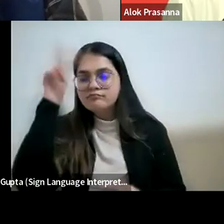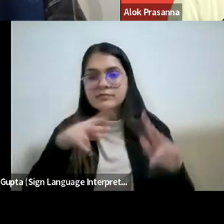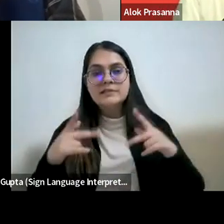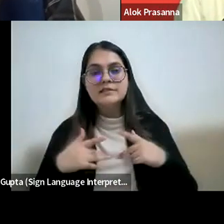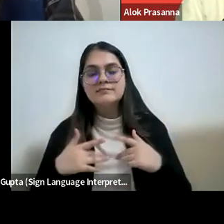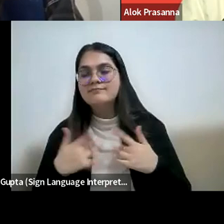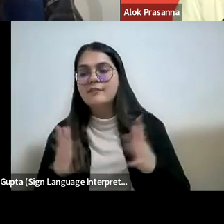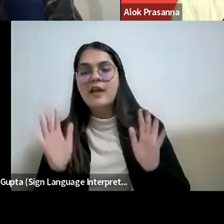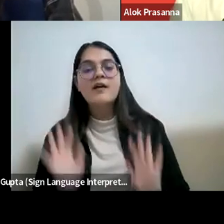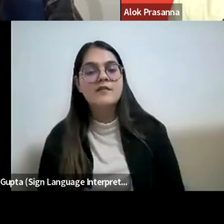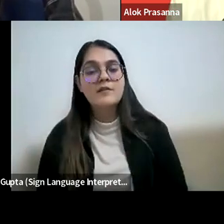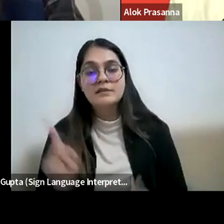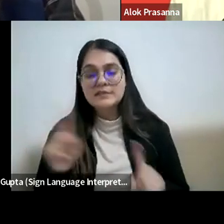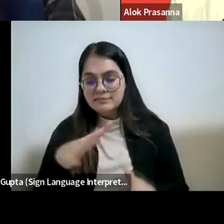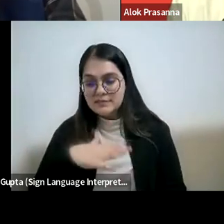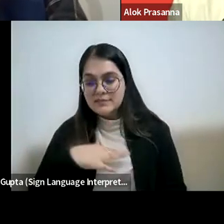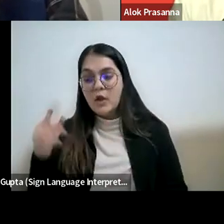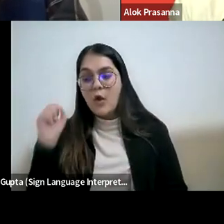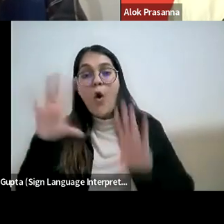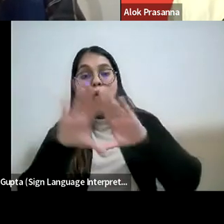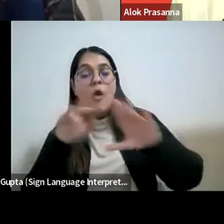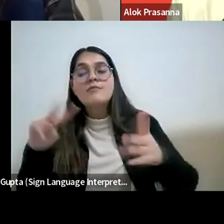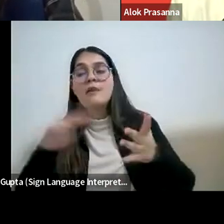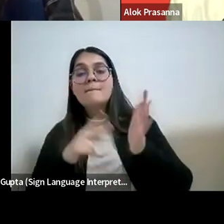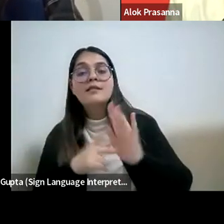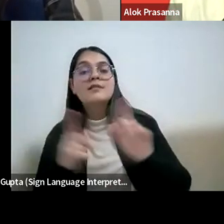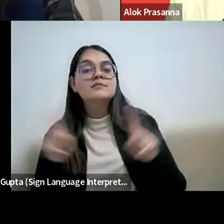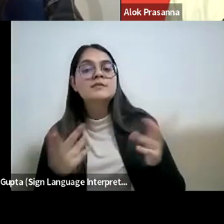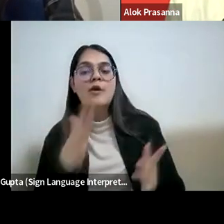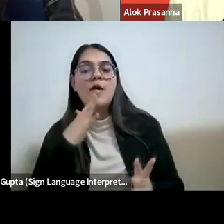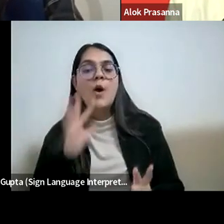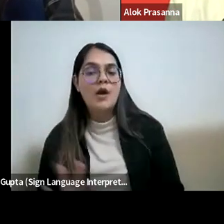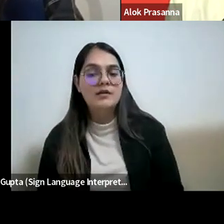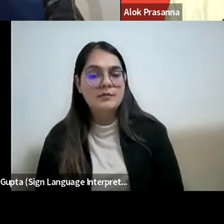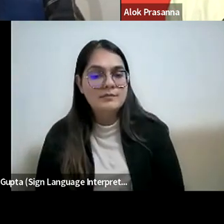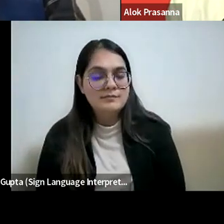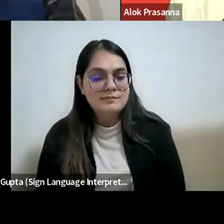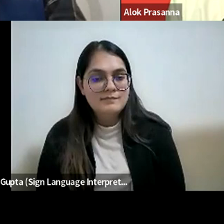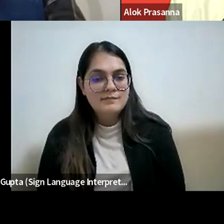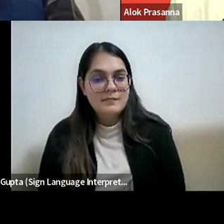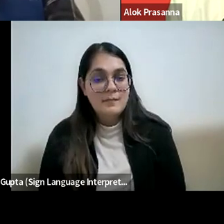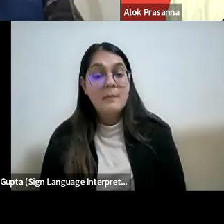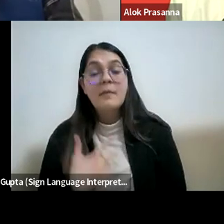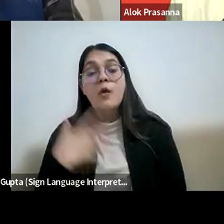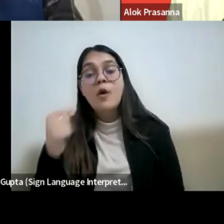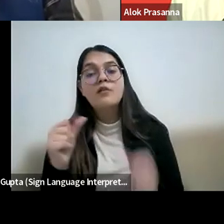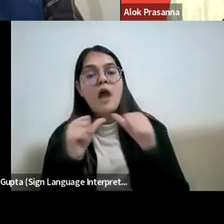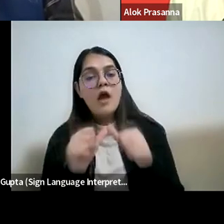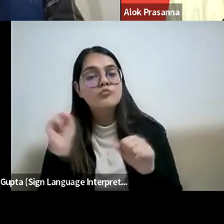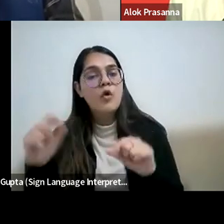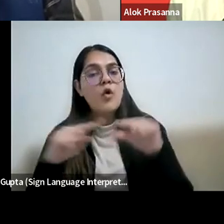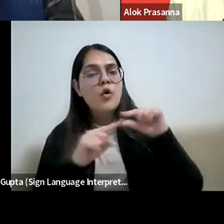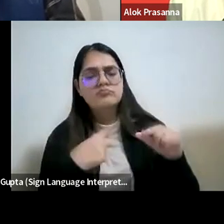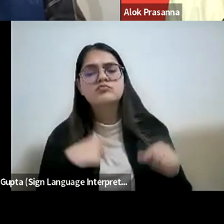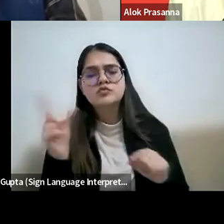reliving the spirit and soul of the Constitution. But, to answer your question very